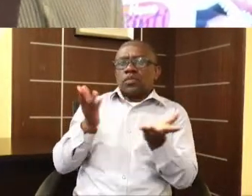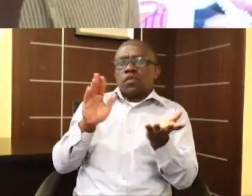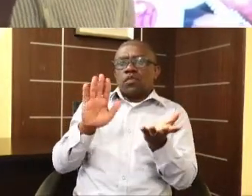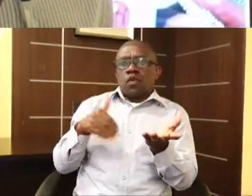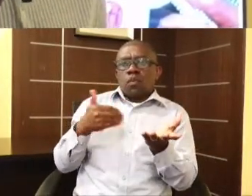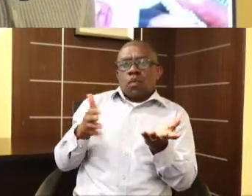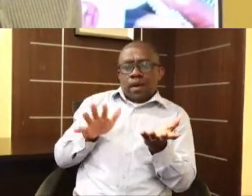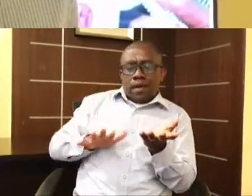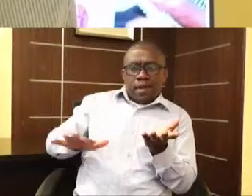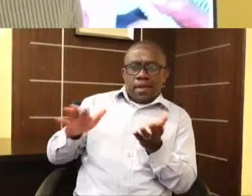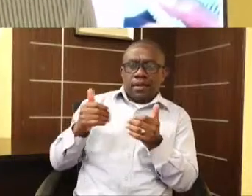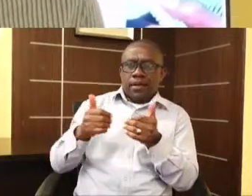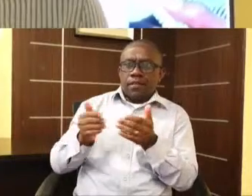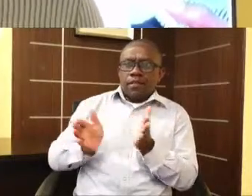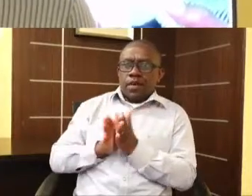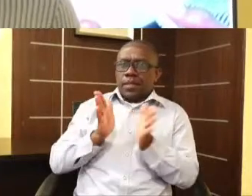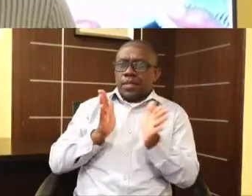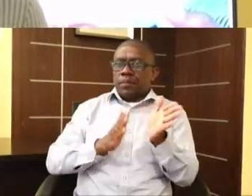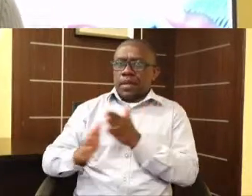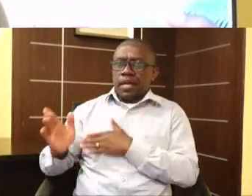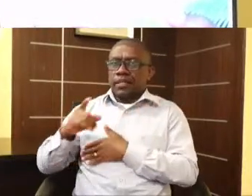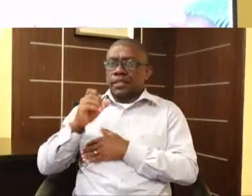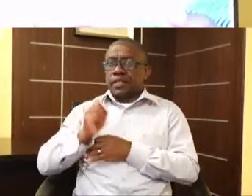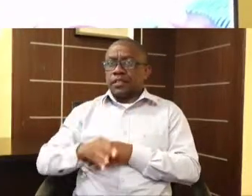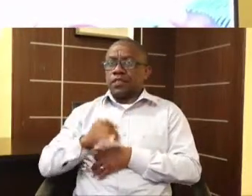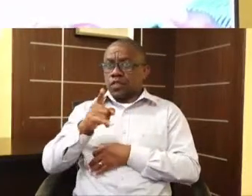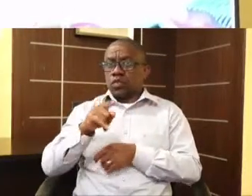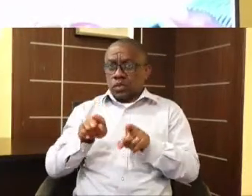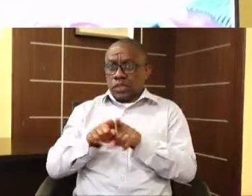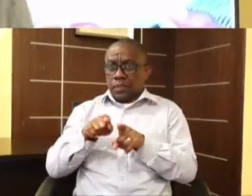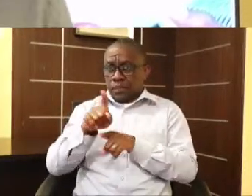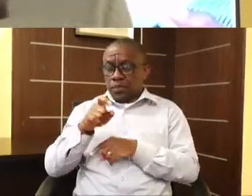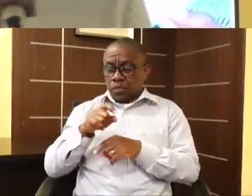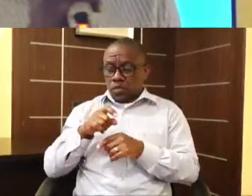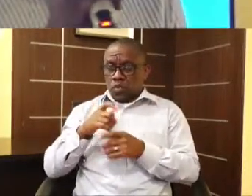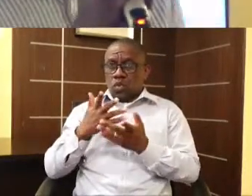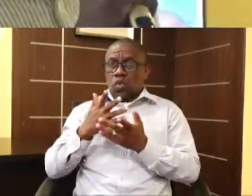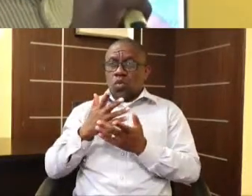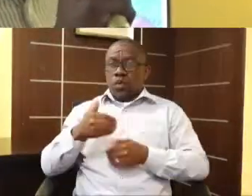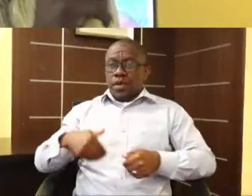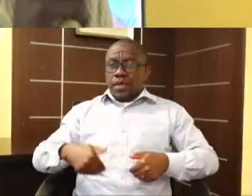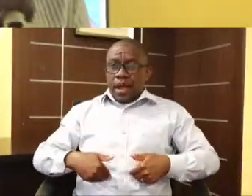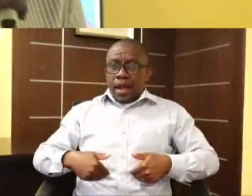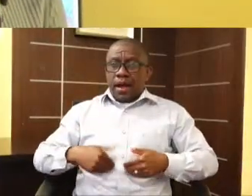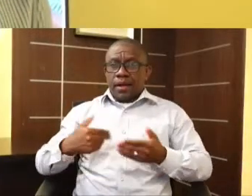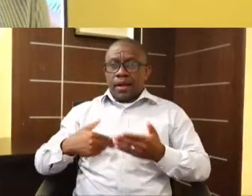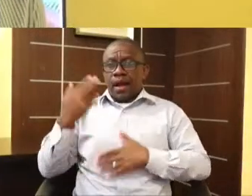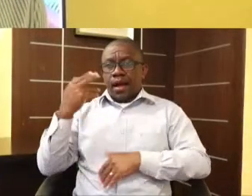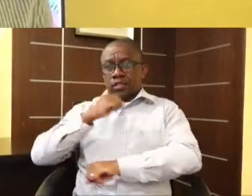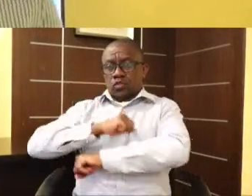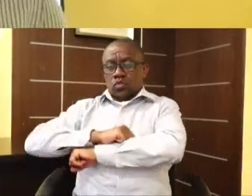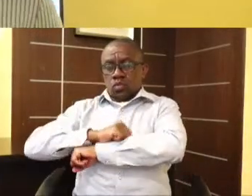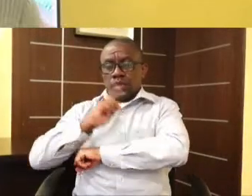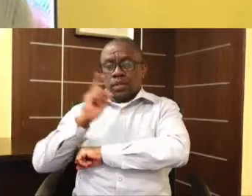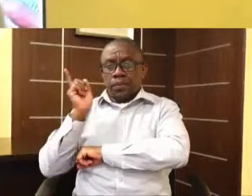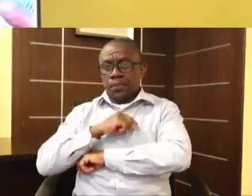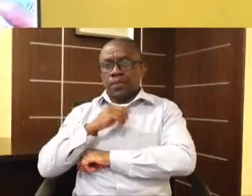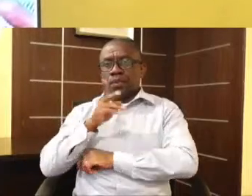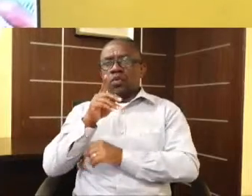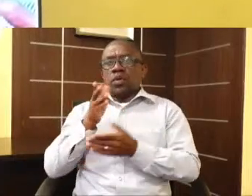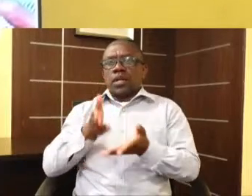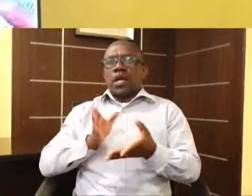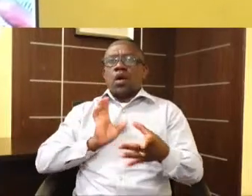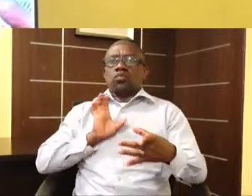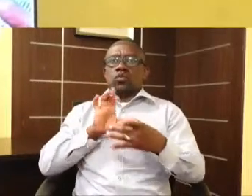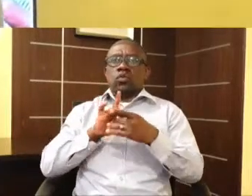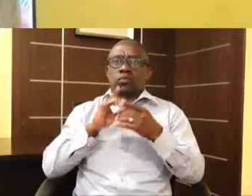around family planning or contraception? Put yourself in the shoes of that young girl who just finished high school and is just joining any